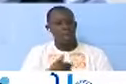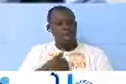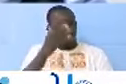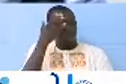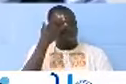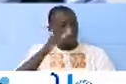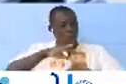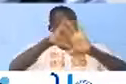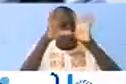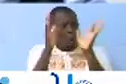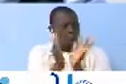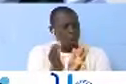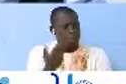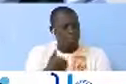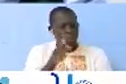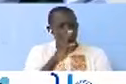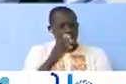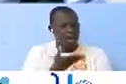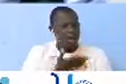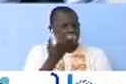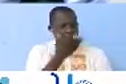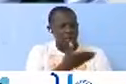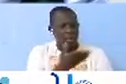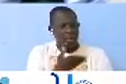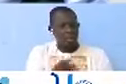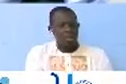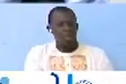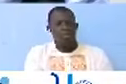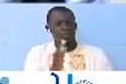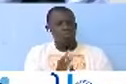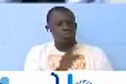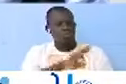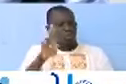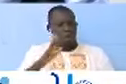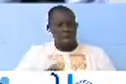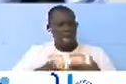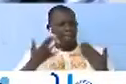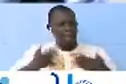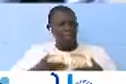All the people that were there, they weren't happy.